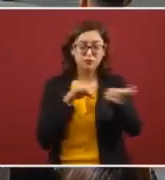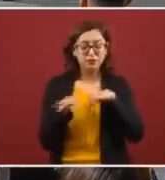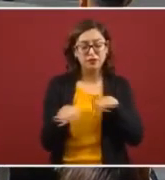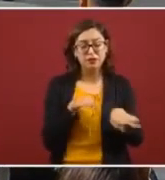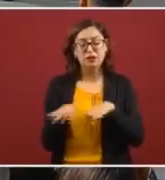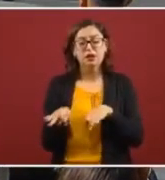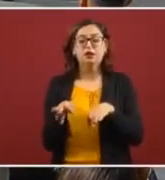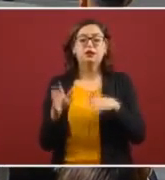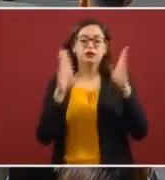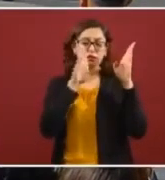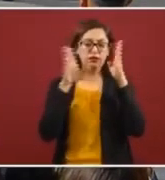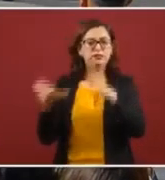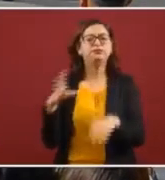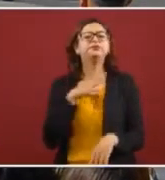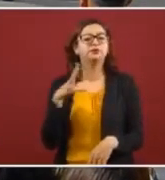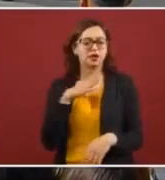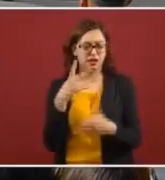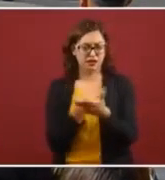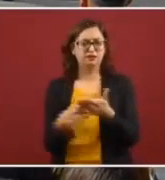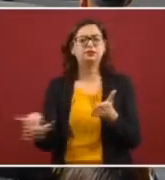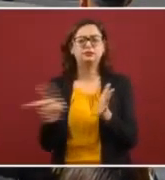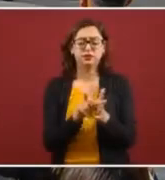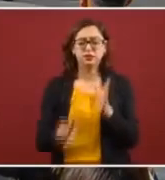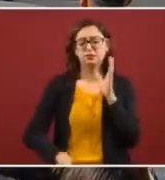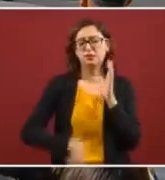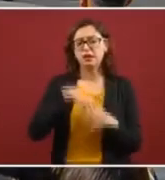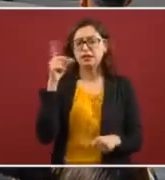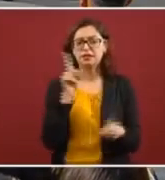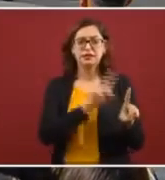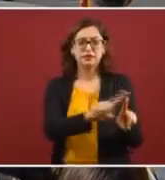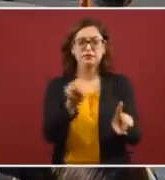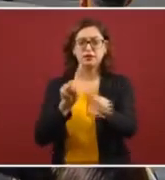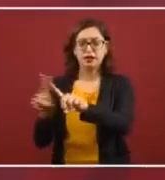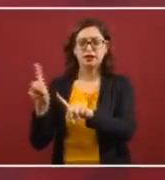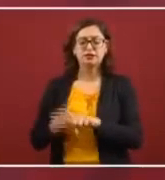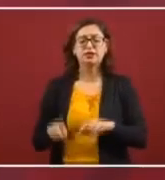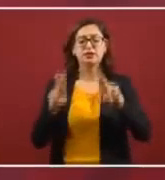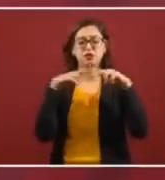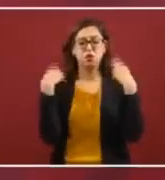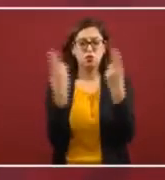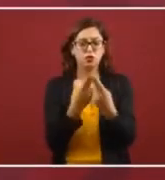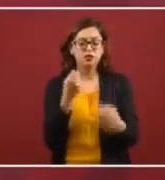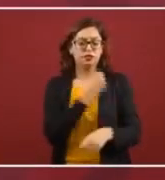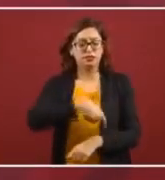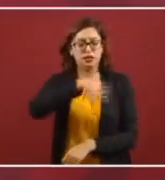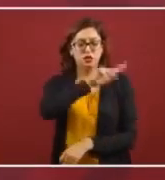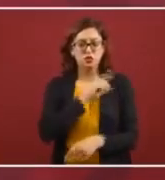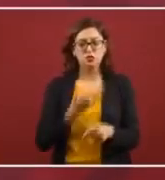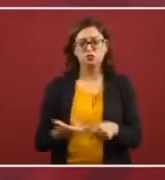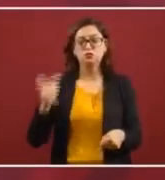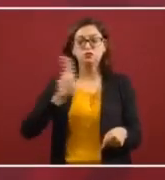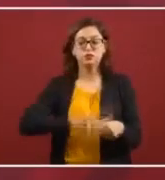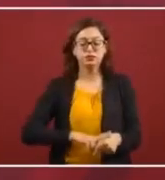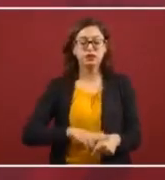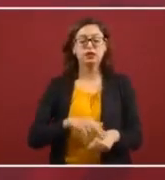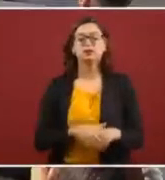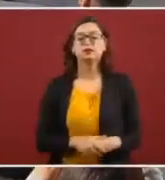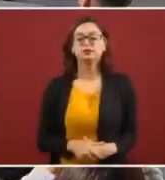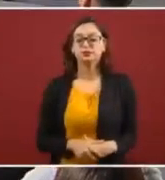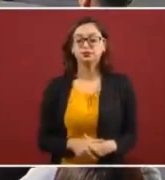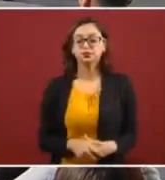for well-being that will fill the vacant places in